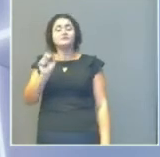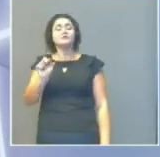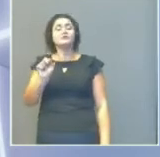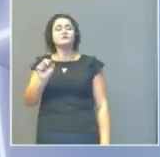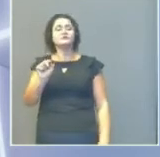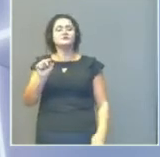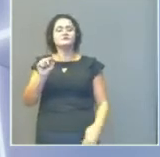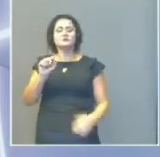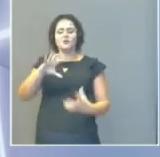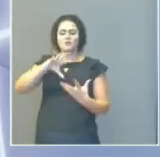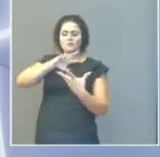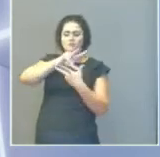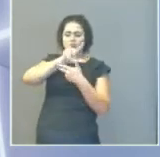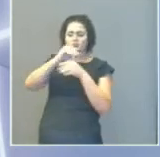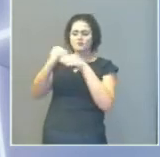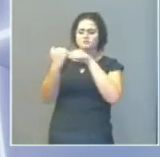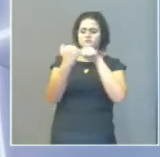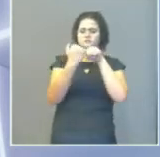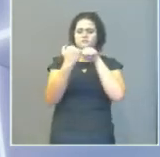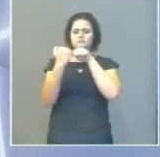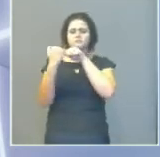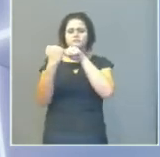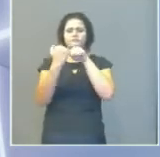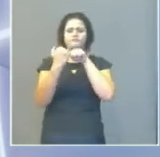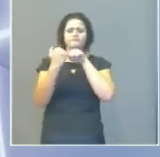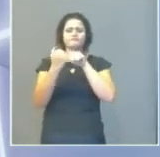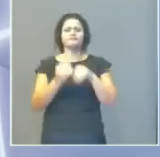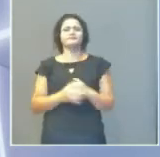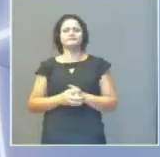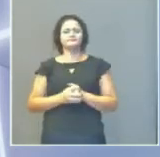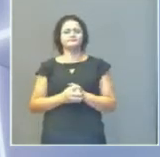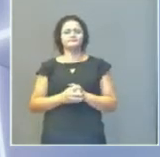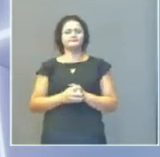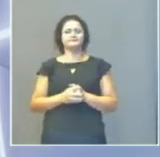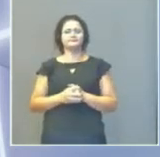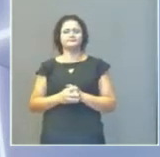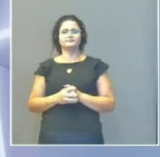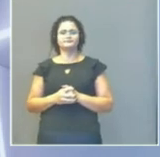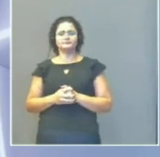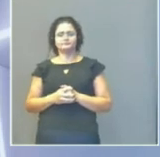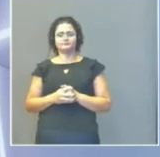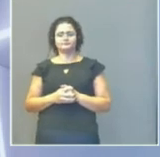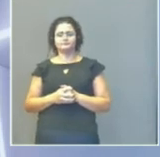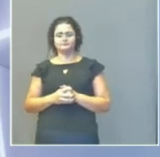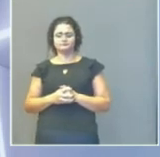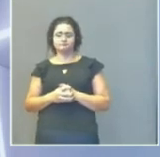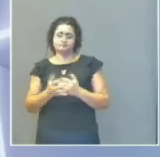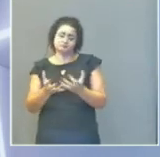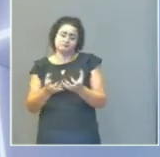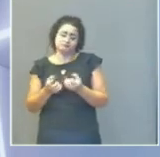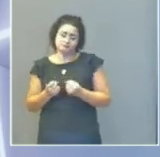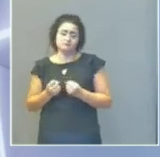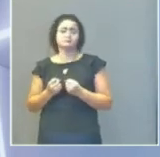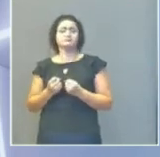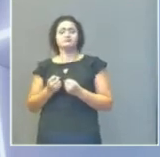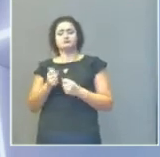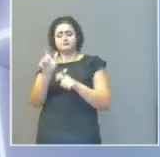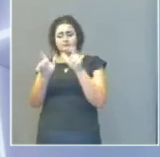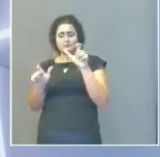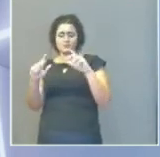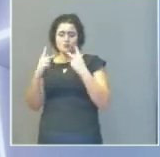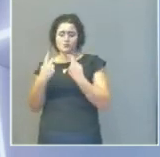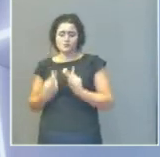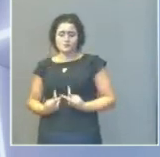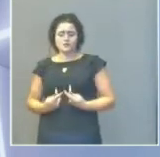that it is amenable to selves, to human selves, to human